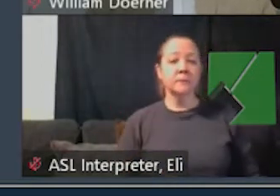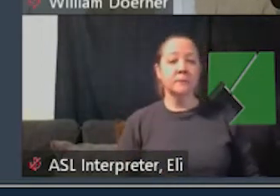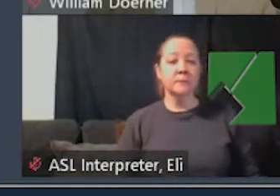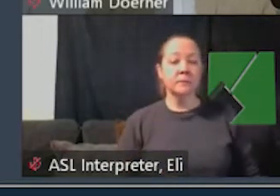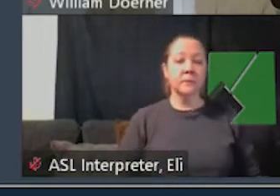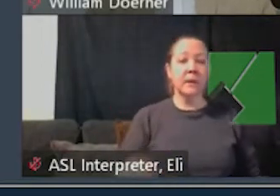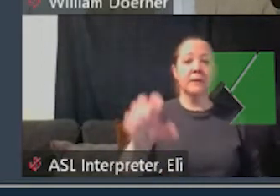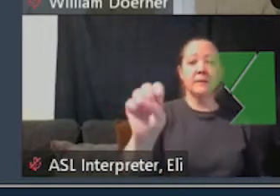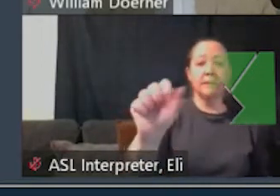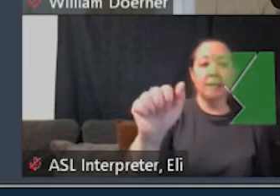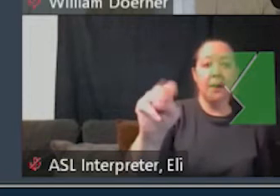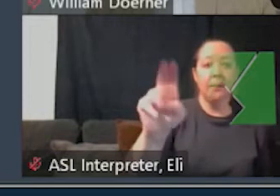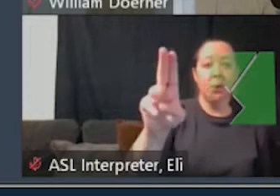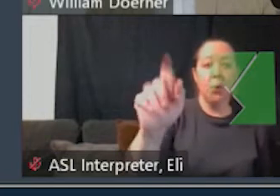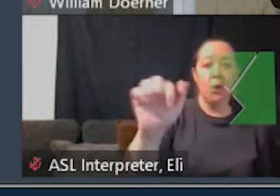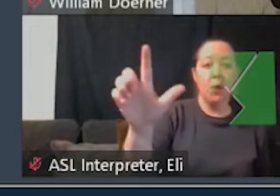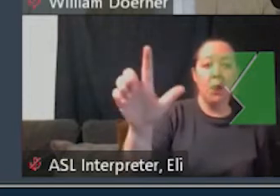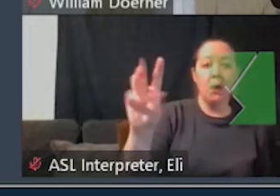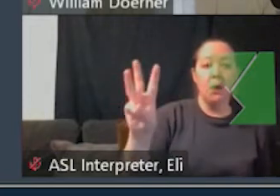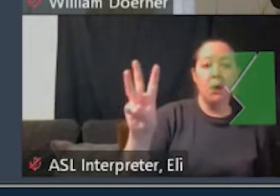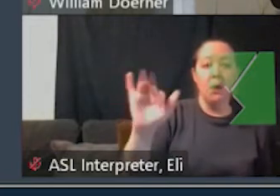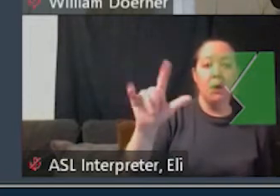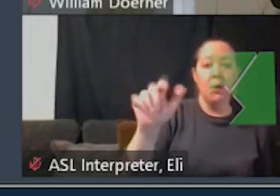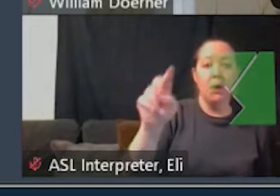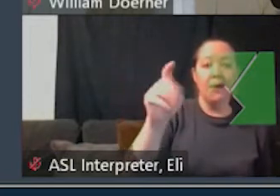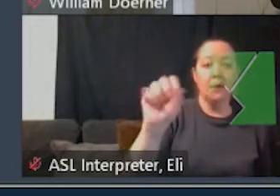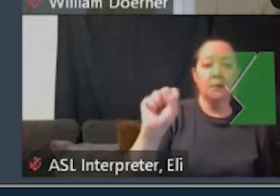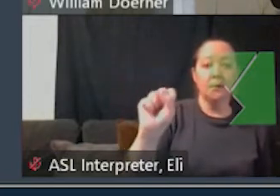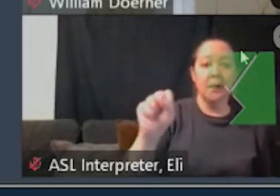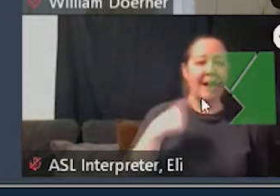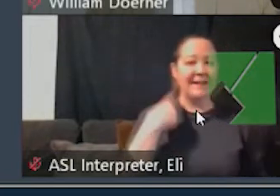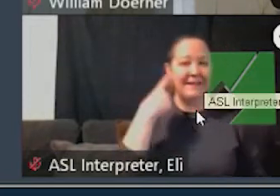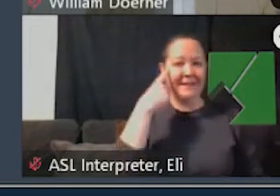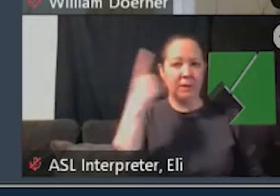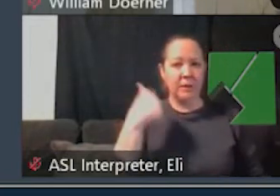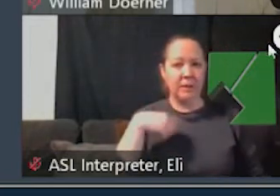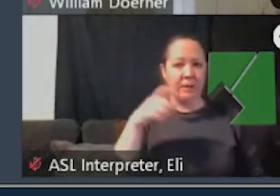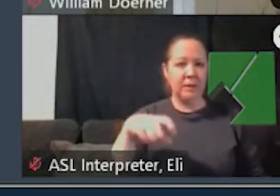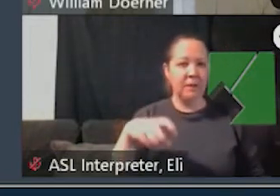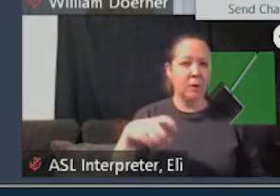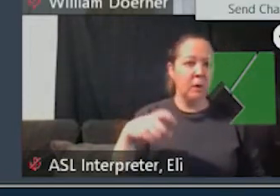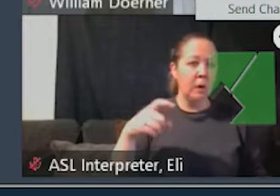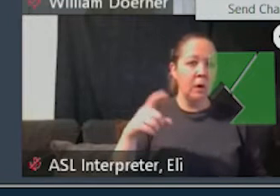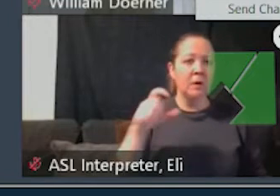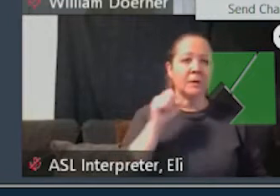Samuel Williams? I think we need to unmute everyone, just so we can hear. Samuel